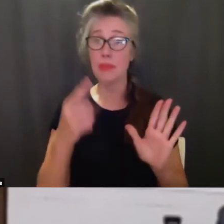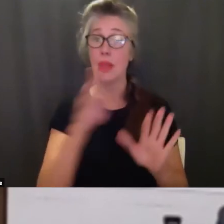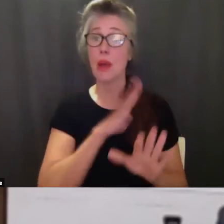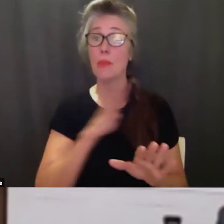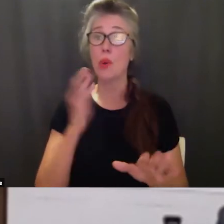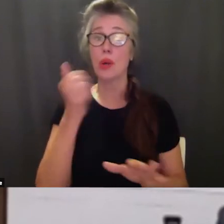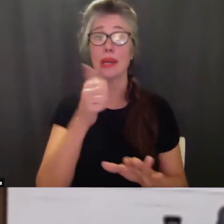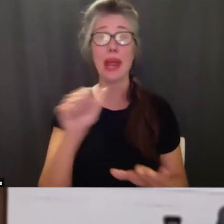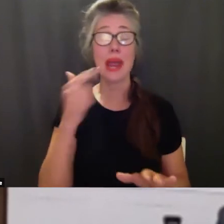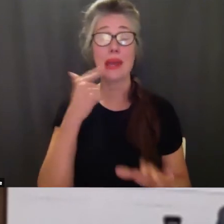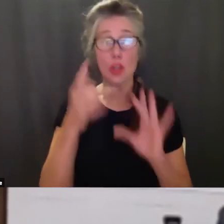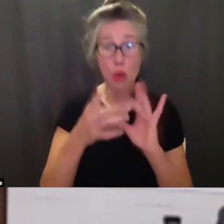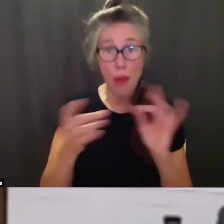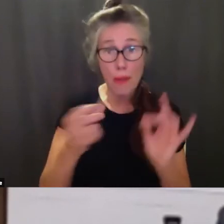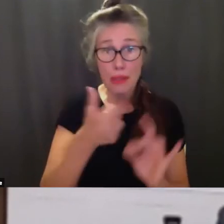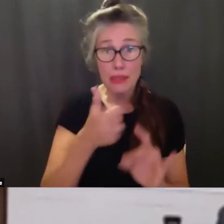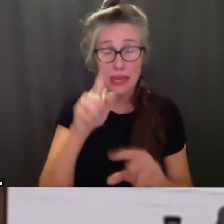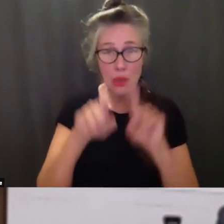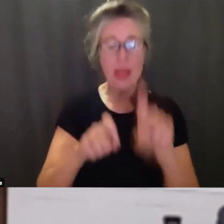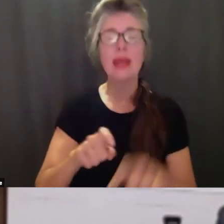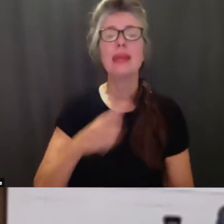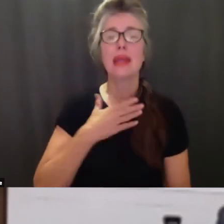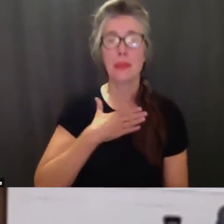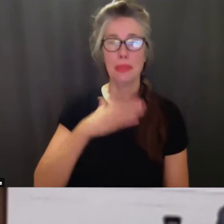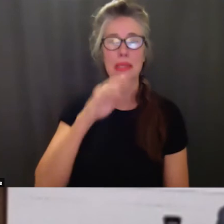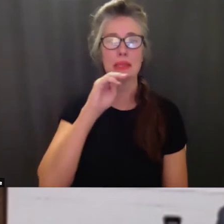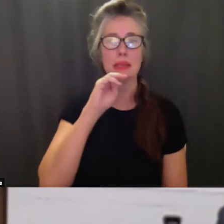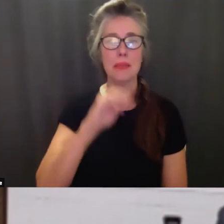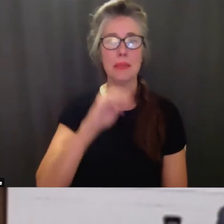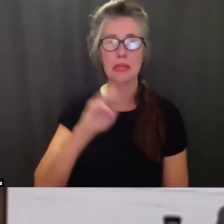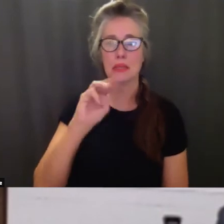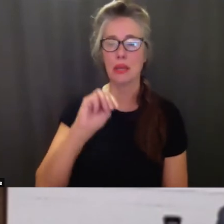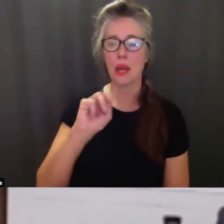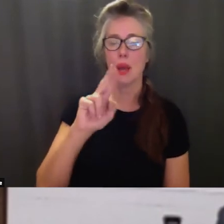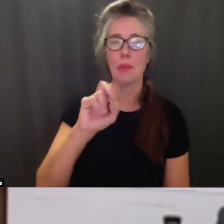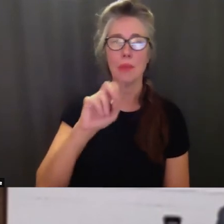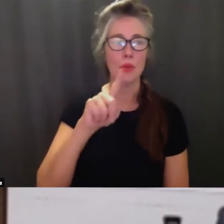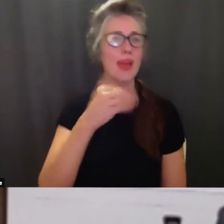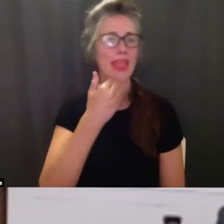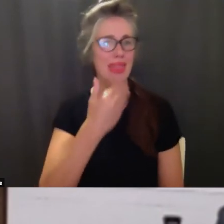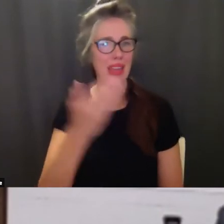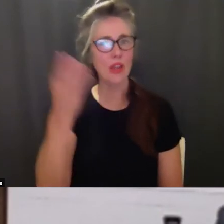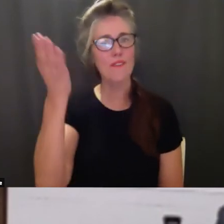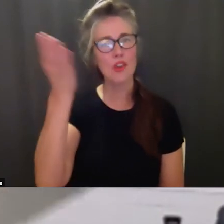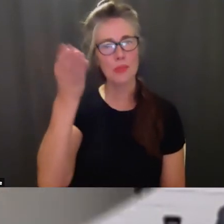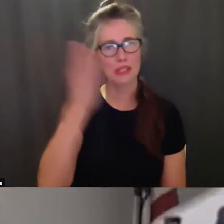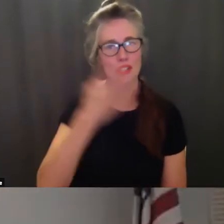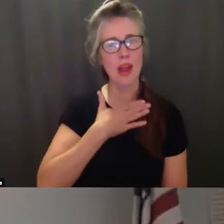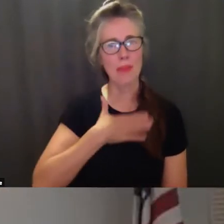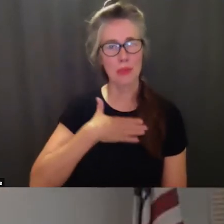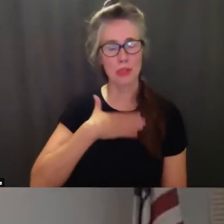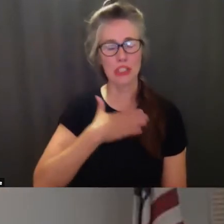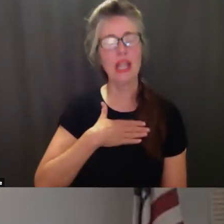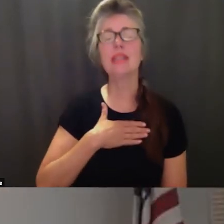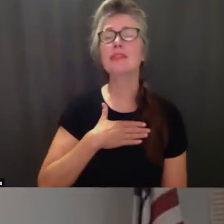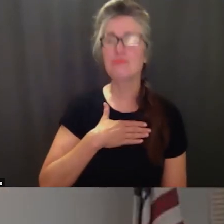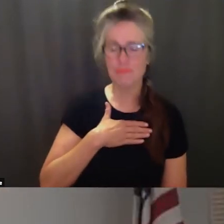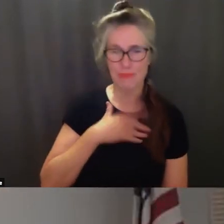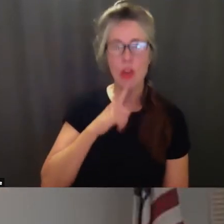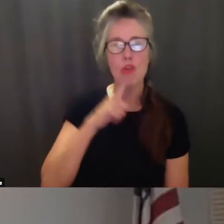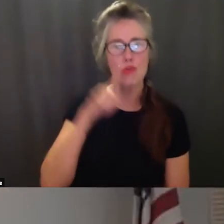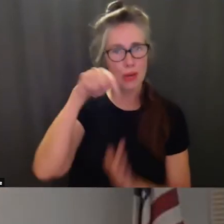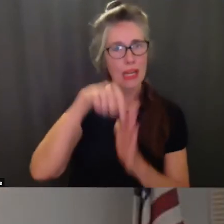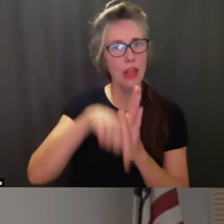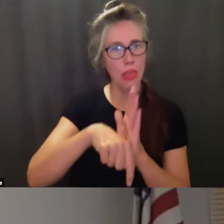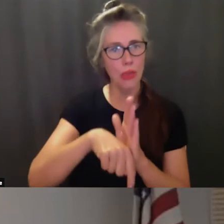Ms. Munoz. Certainly, I had thank you for your presentation. I appreciate it. Very thorough.